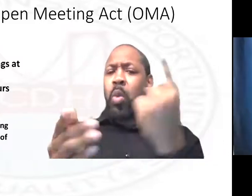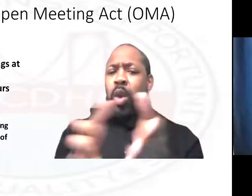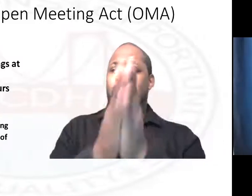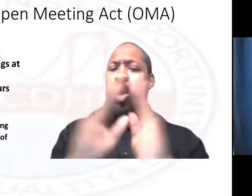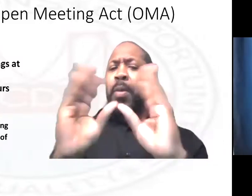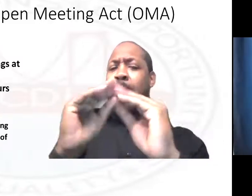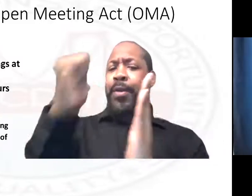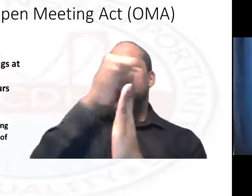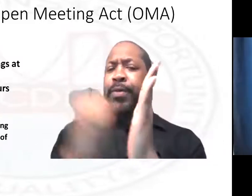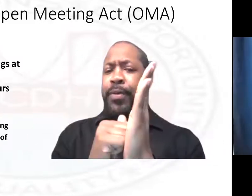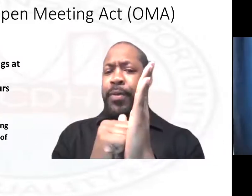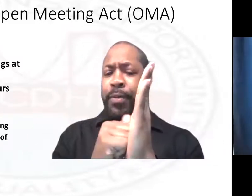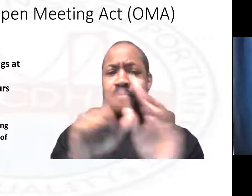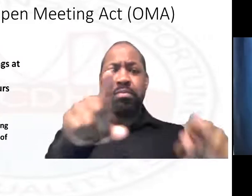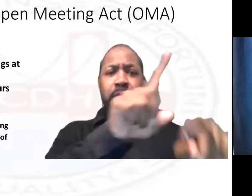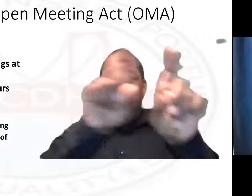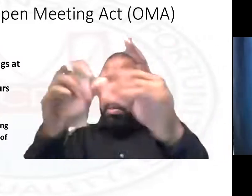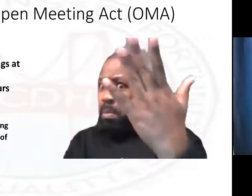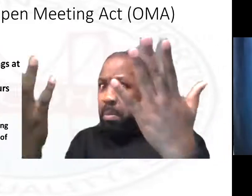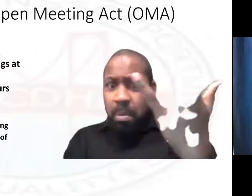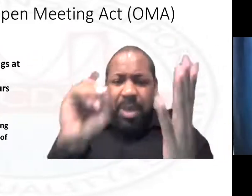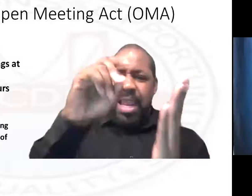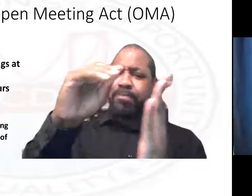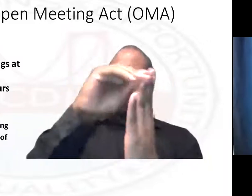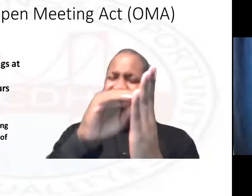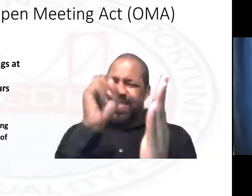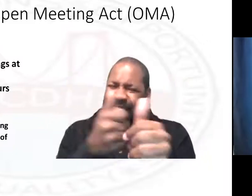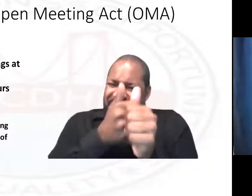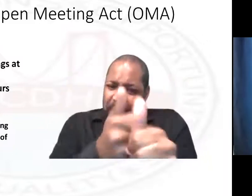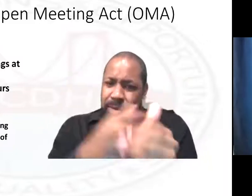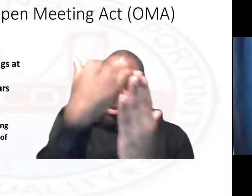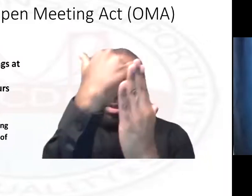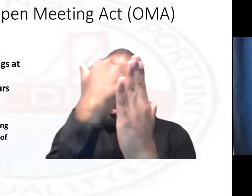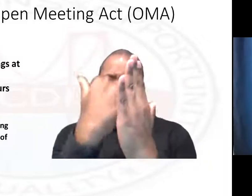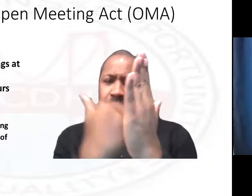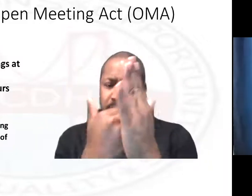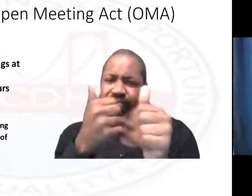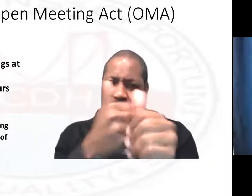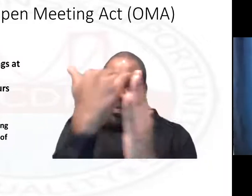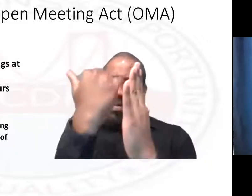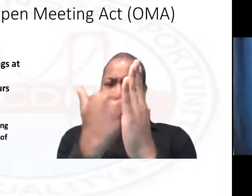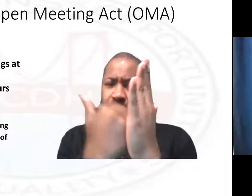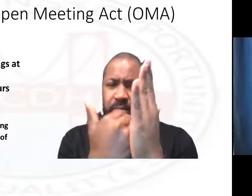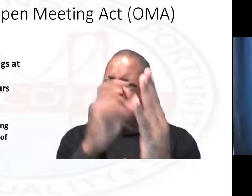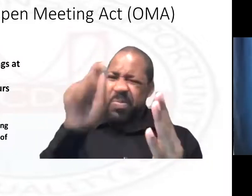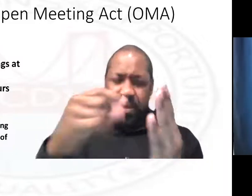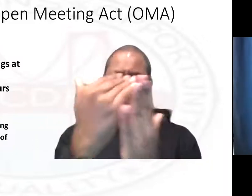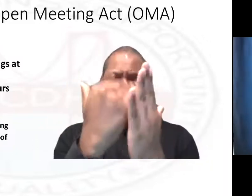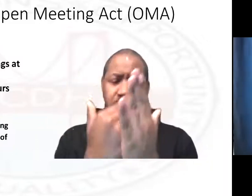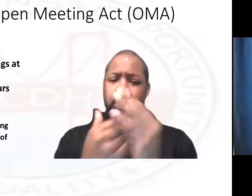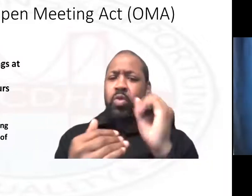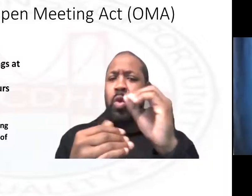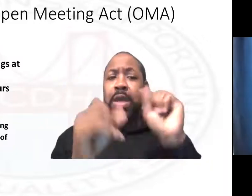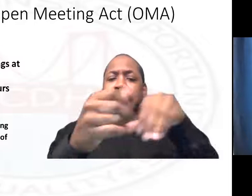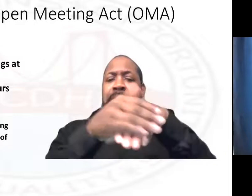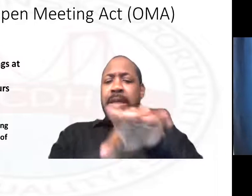What's going to happen, what's going to be discussed. And so it requests an agenda. So all of that information has to be laid out clearly